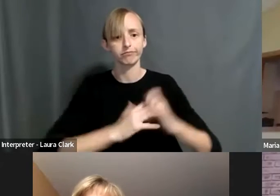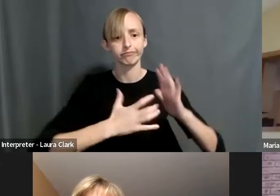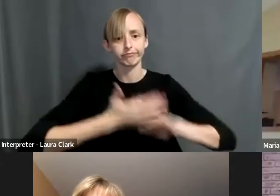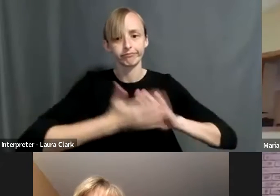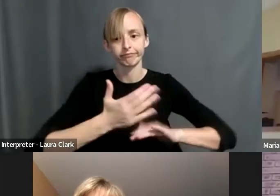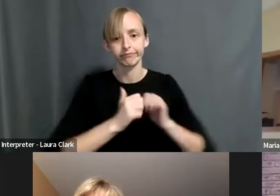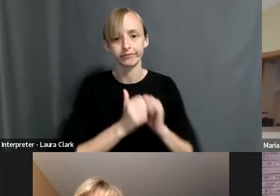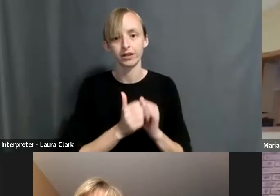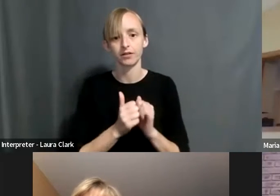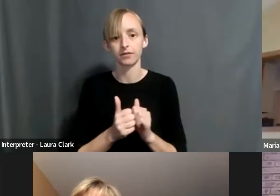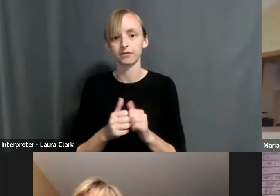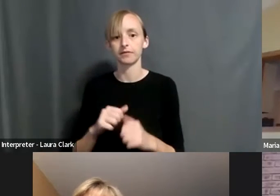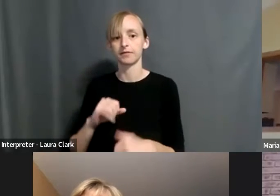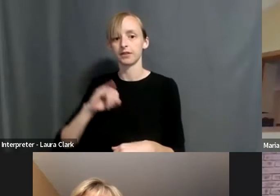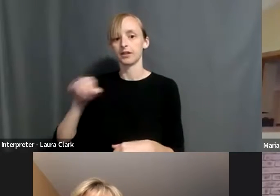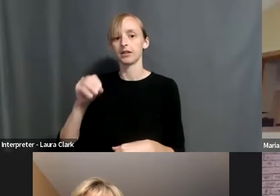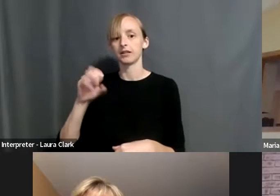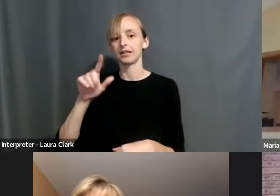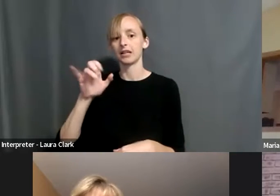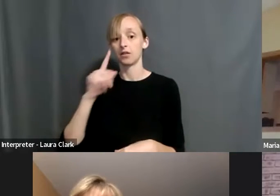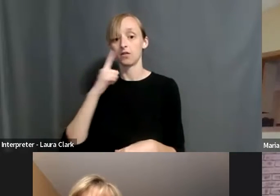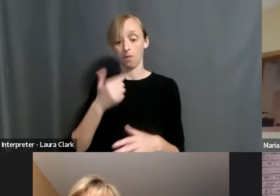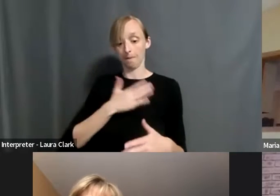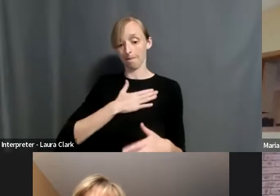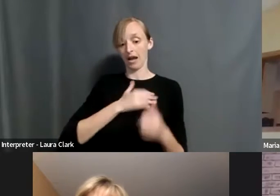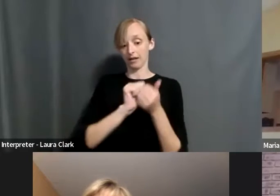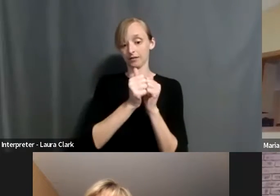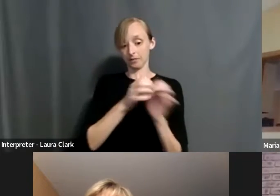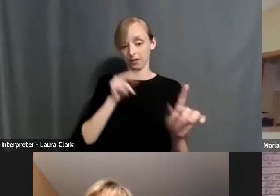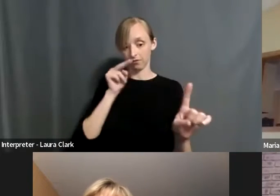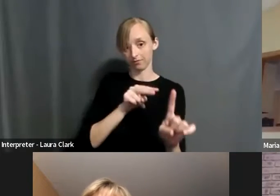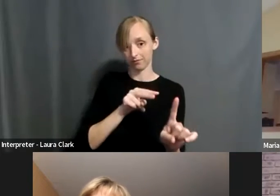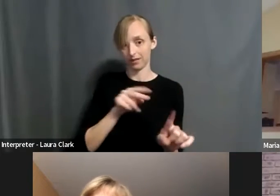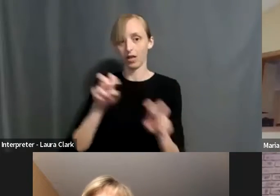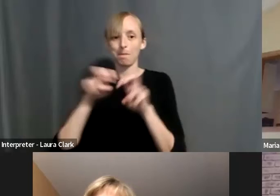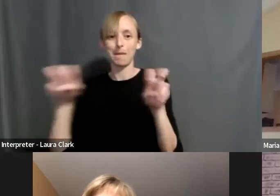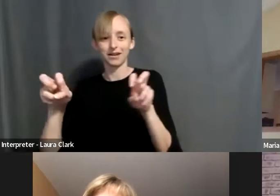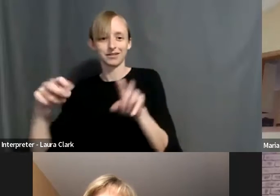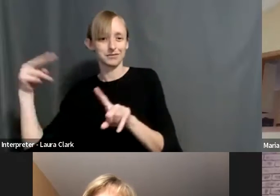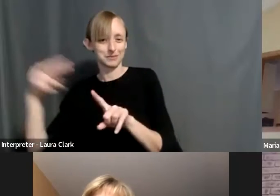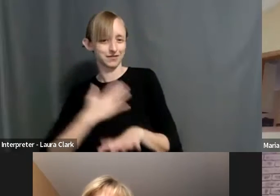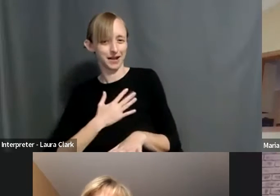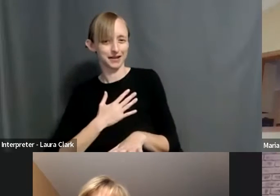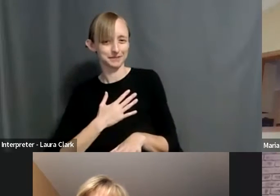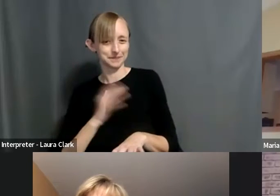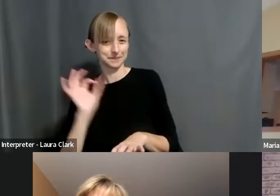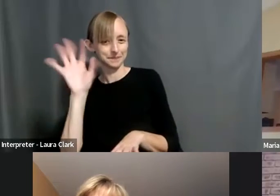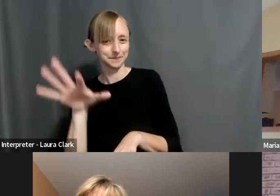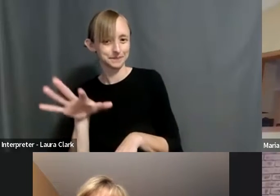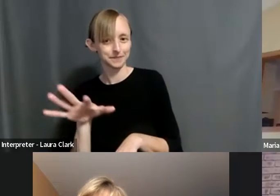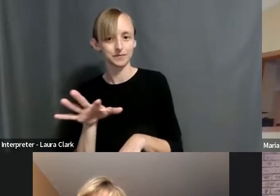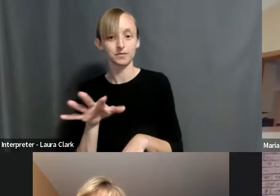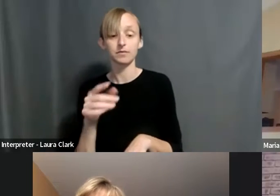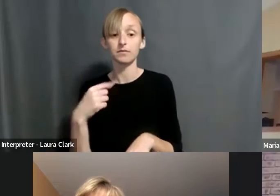From an athlete's perspective, and then from a panelist perspective, we have been